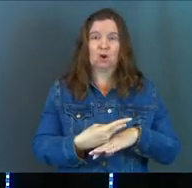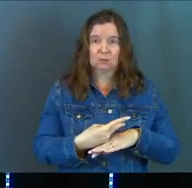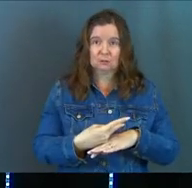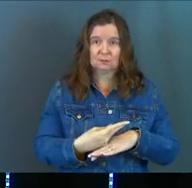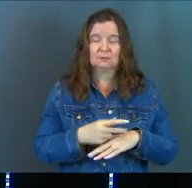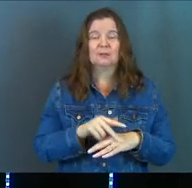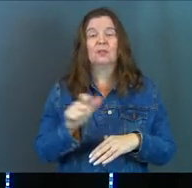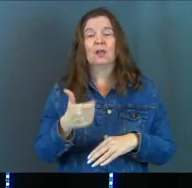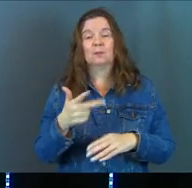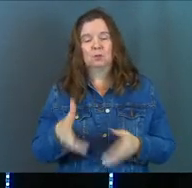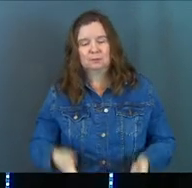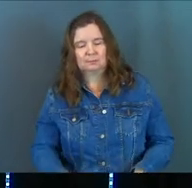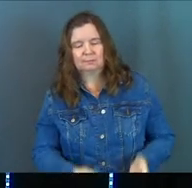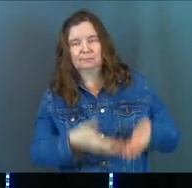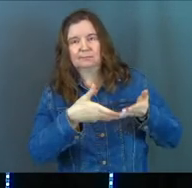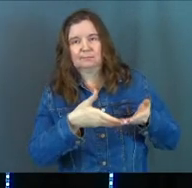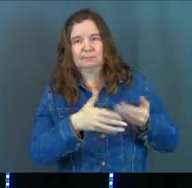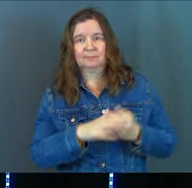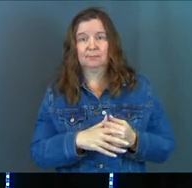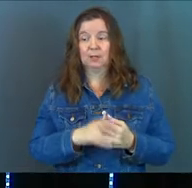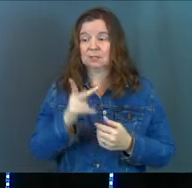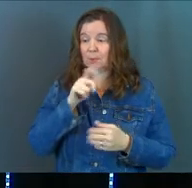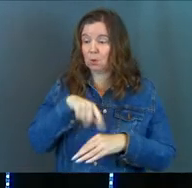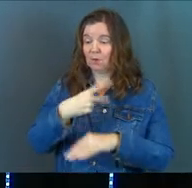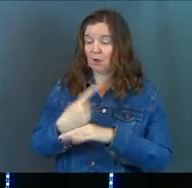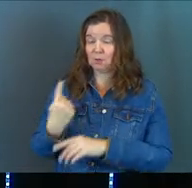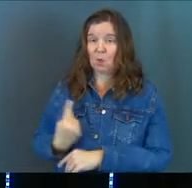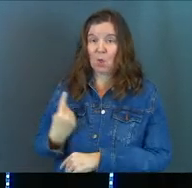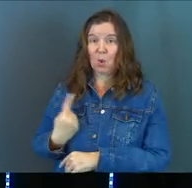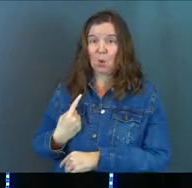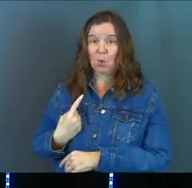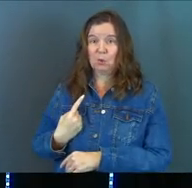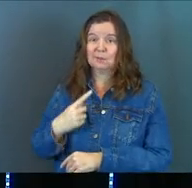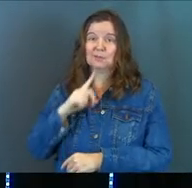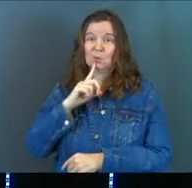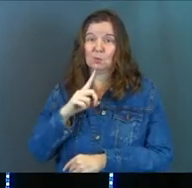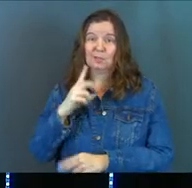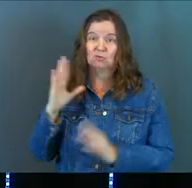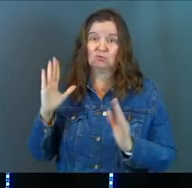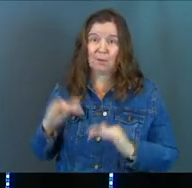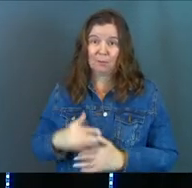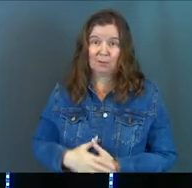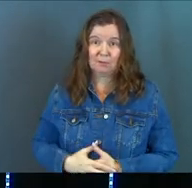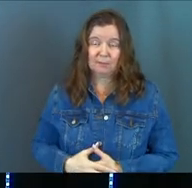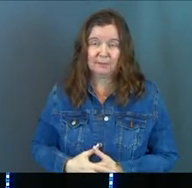If one person falls, the other can reach out and help. But someone who falls alone is in real trouble.